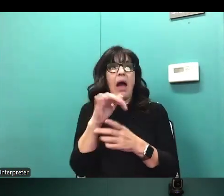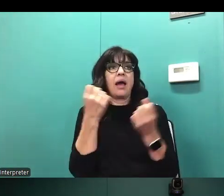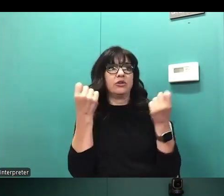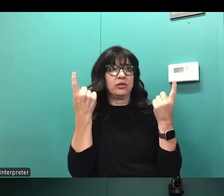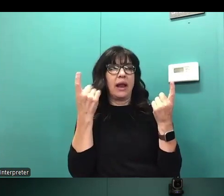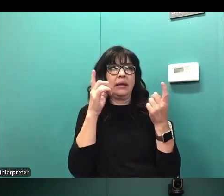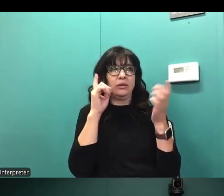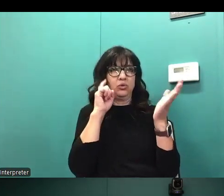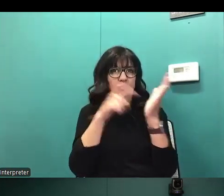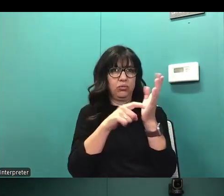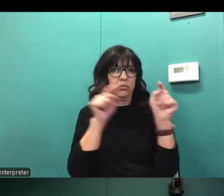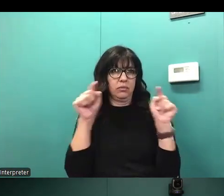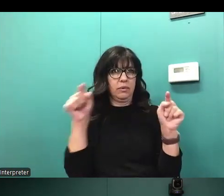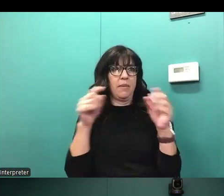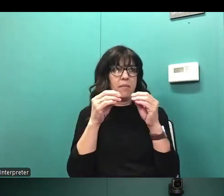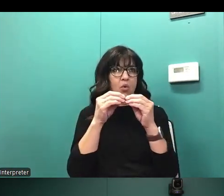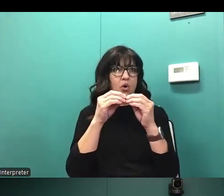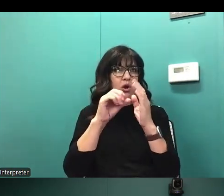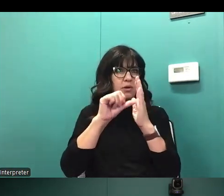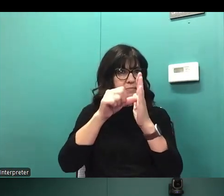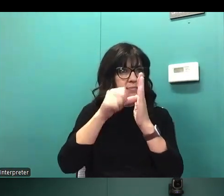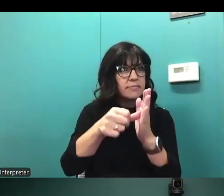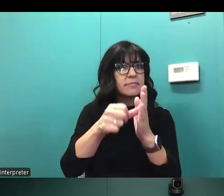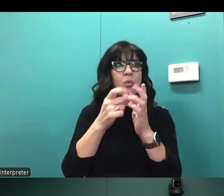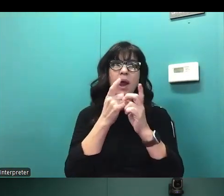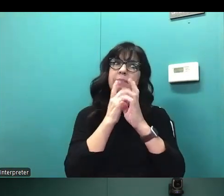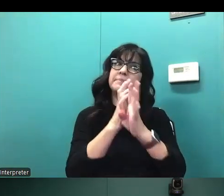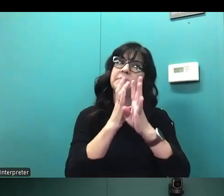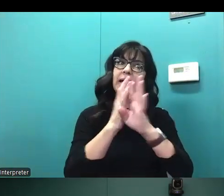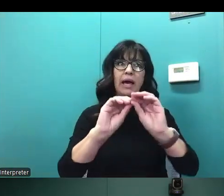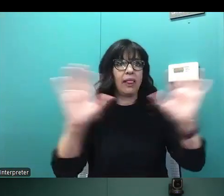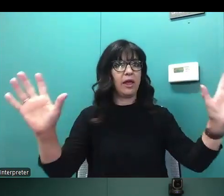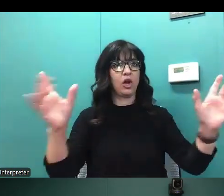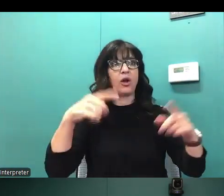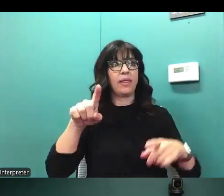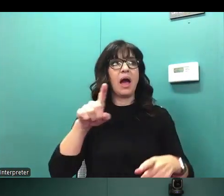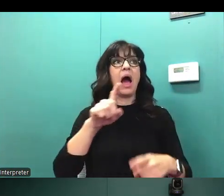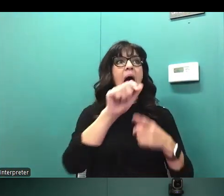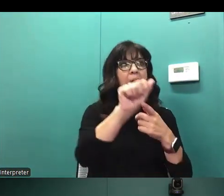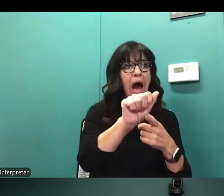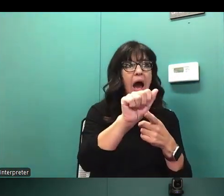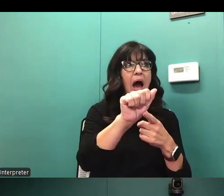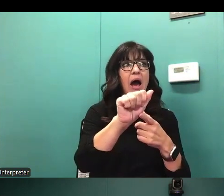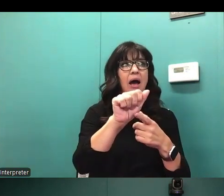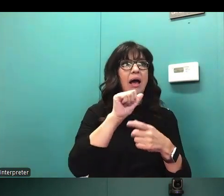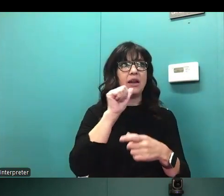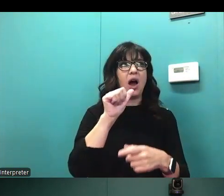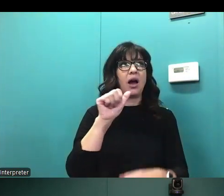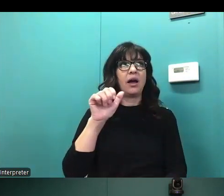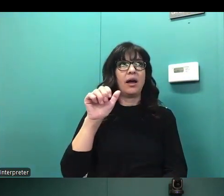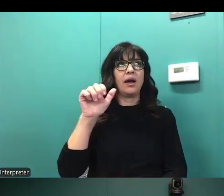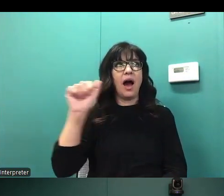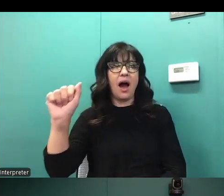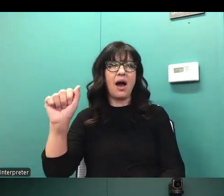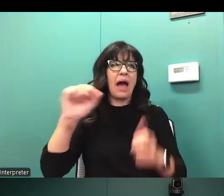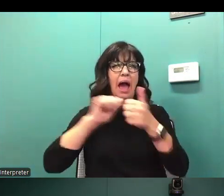need to discriminate that a little bit more, like powerful when I'm enunciating it, make sure I'm saying A for not for the, because that's really hard to